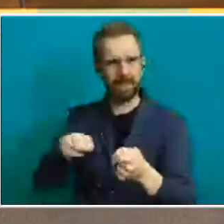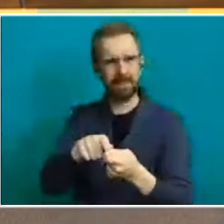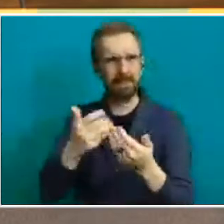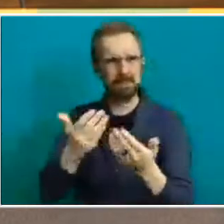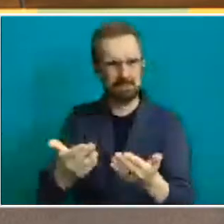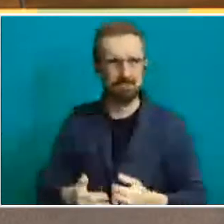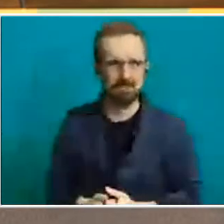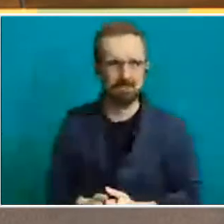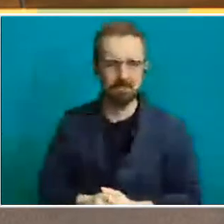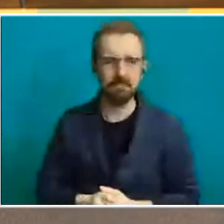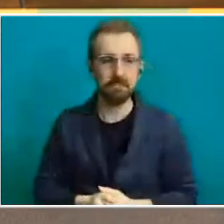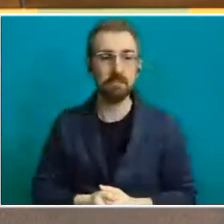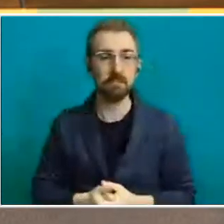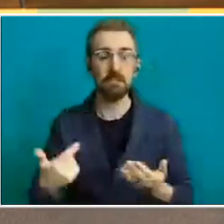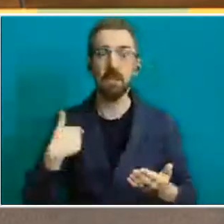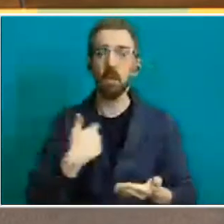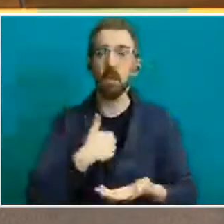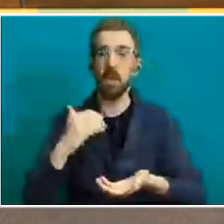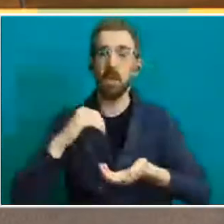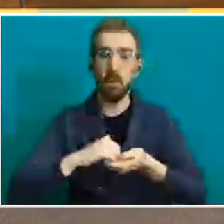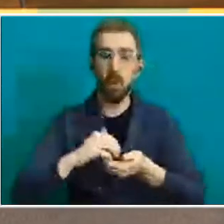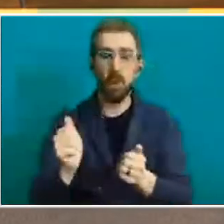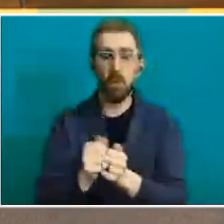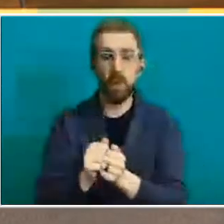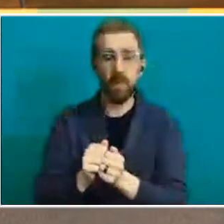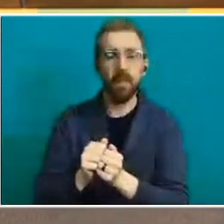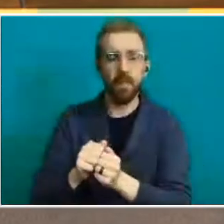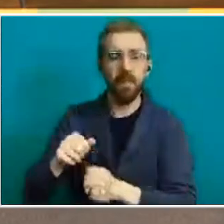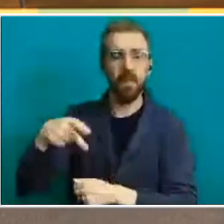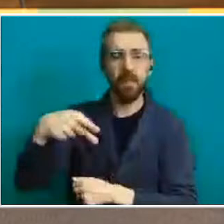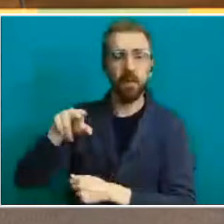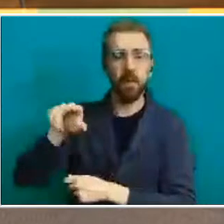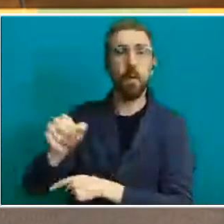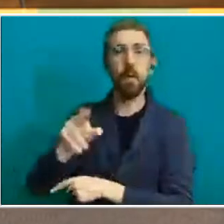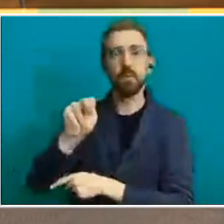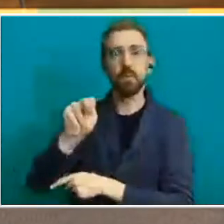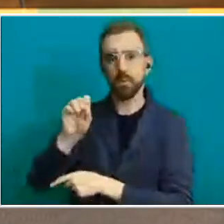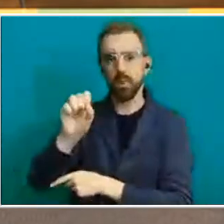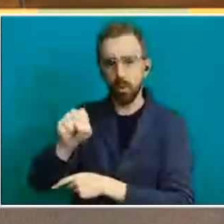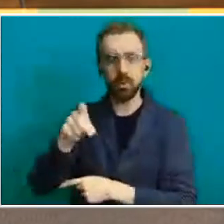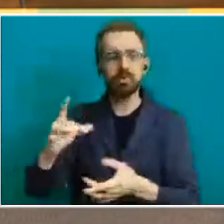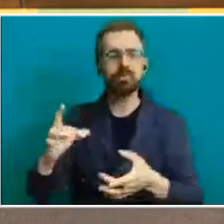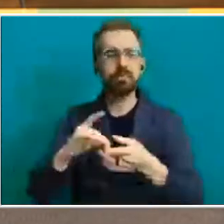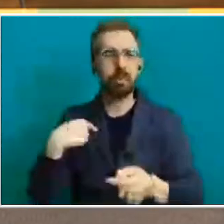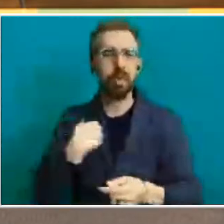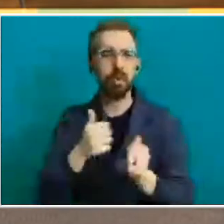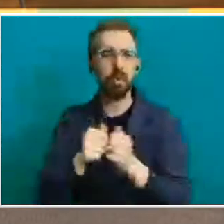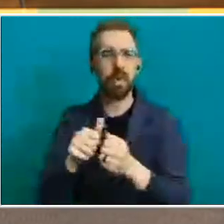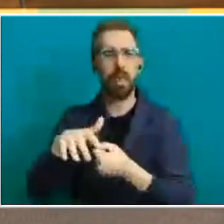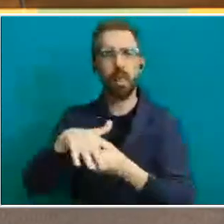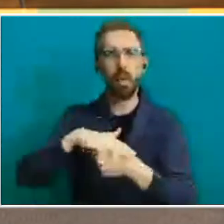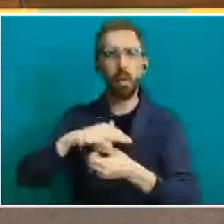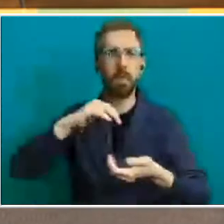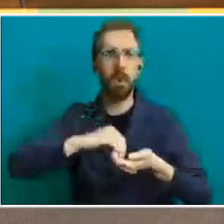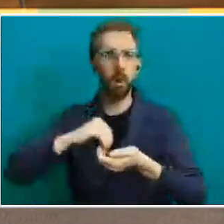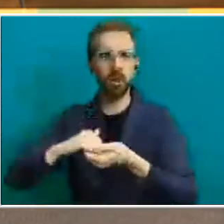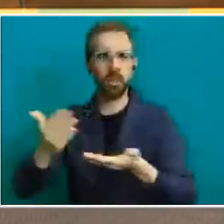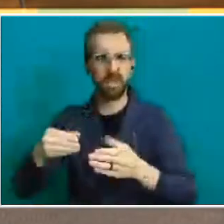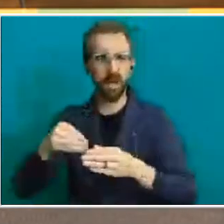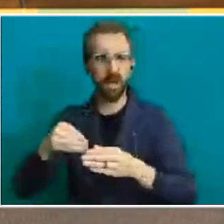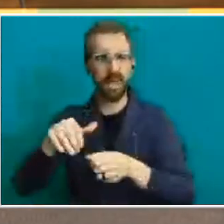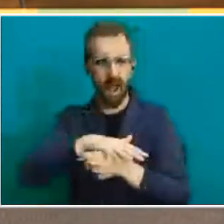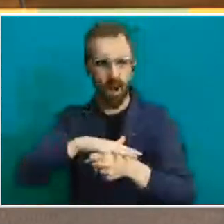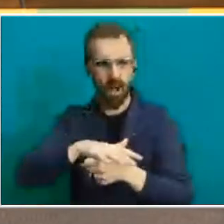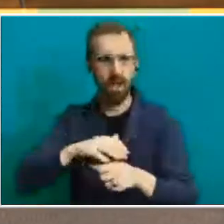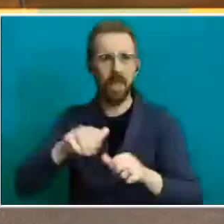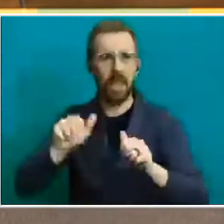We partnered with Juntos, and they have connected us with local partnerships here in the area to be able to reach